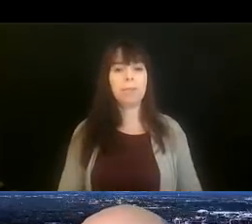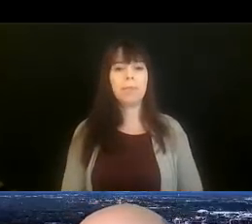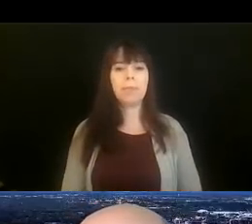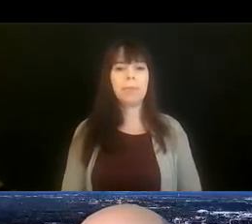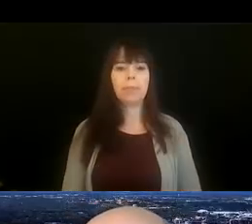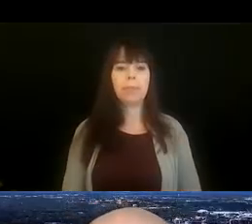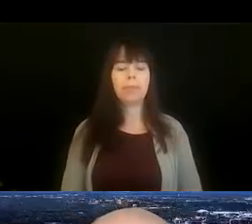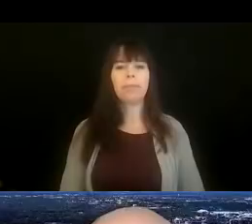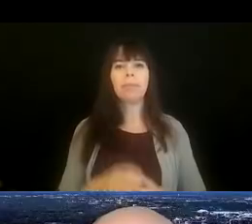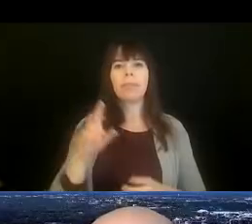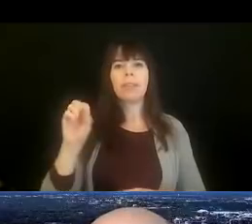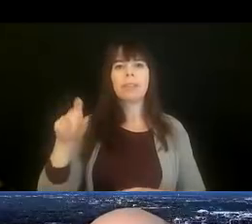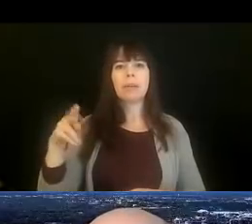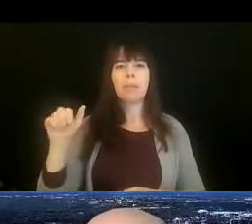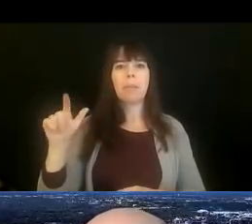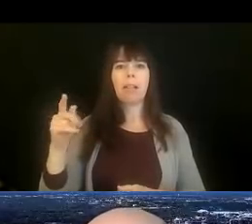Well, I think